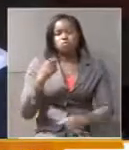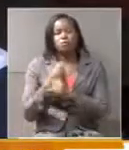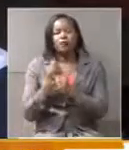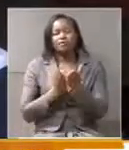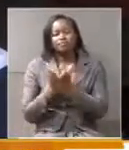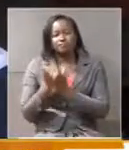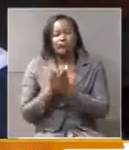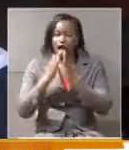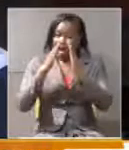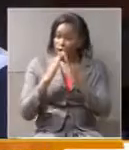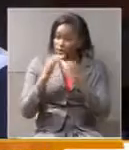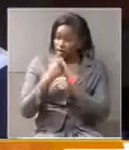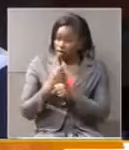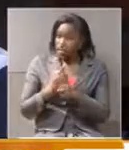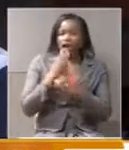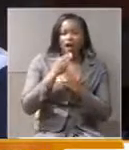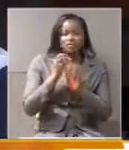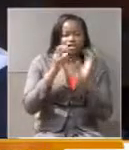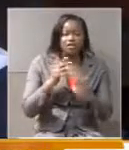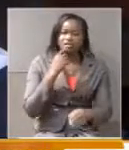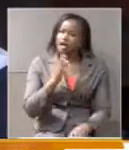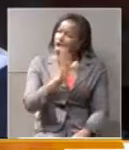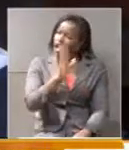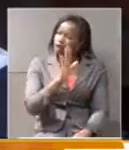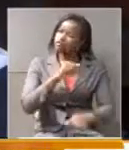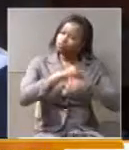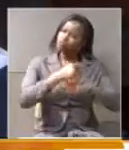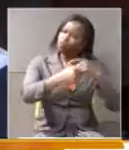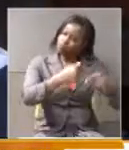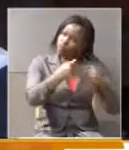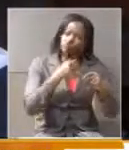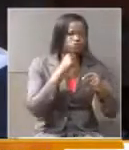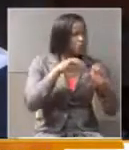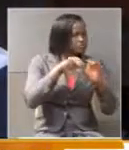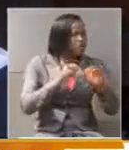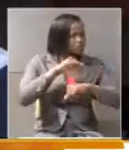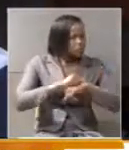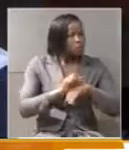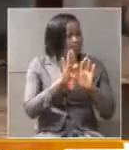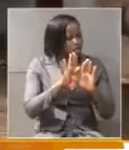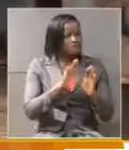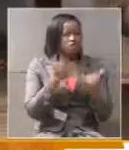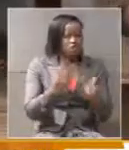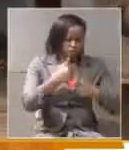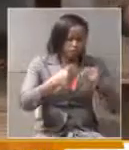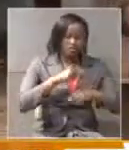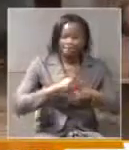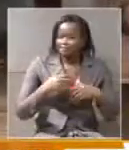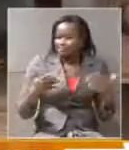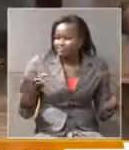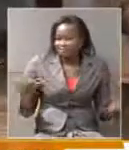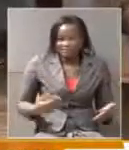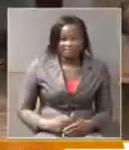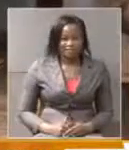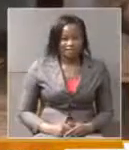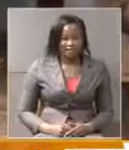usigalo abasomisaba akoba ati be otamtolaku muleko omwana akoreshi asome. These may to some